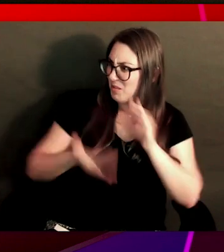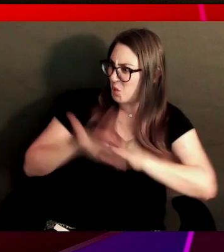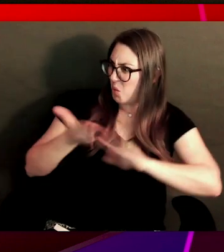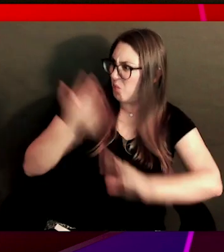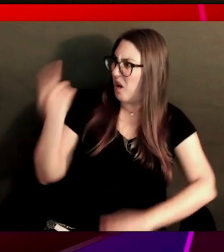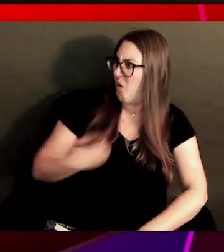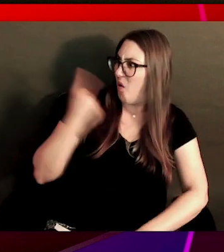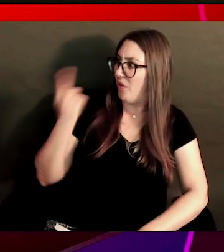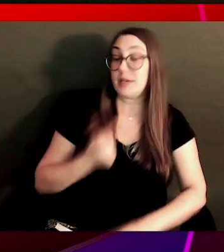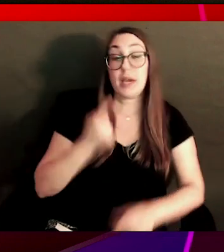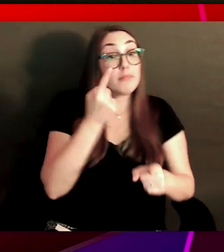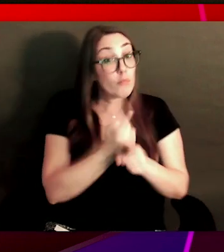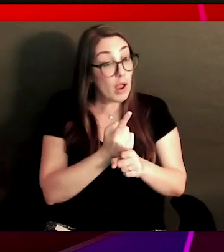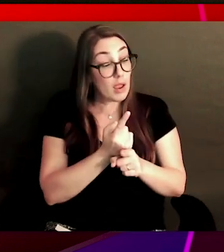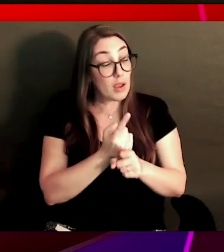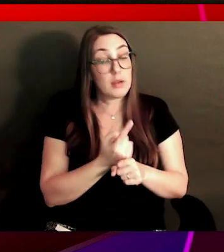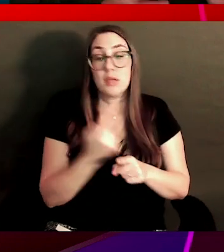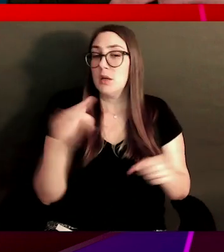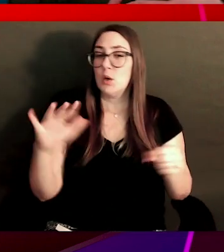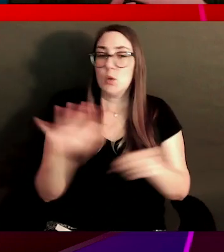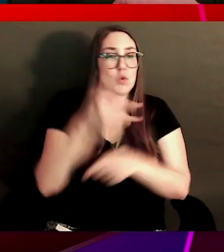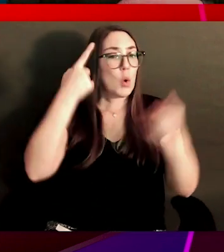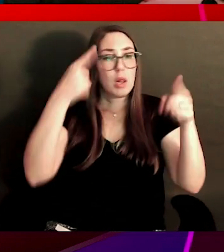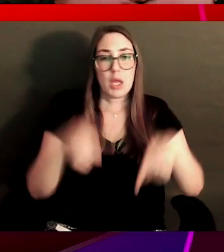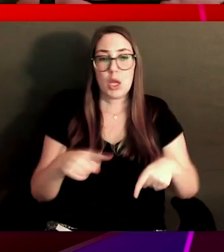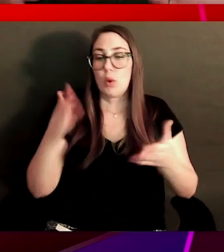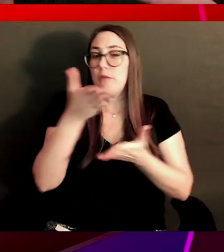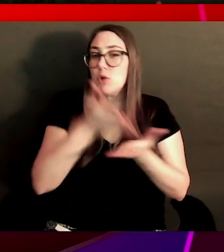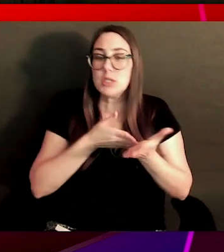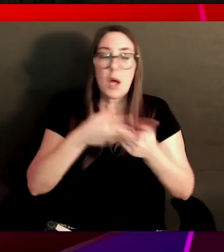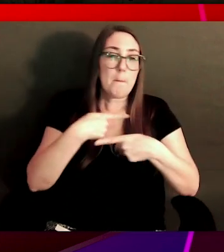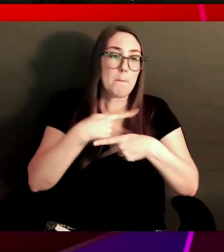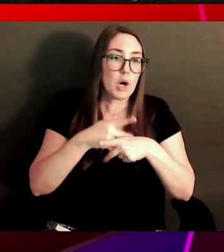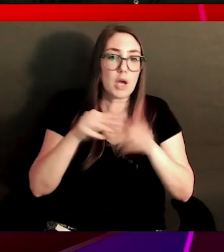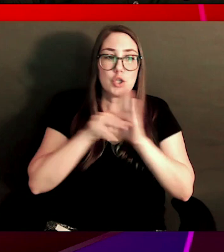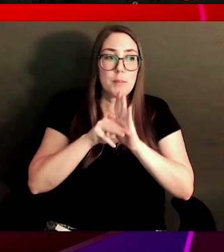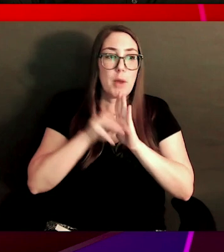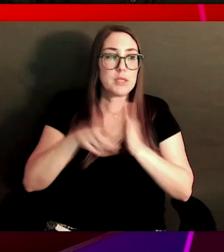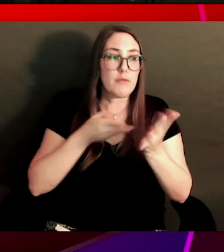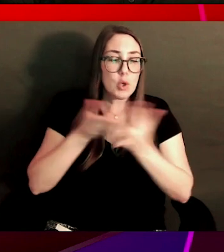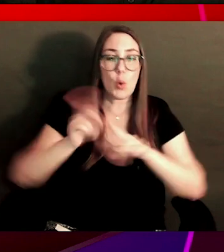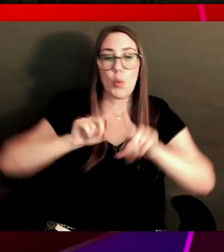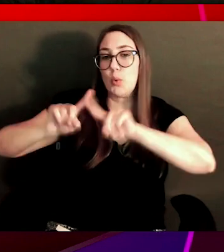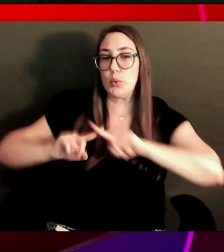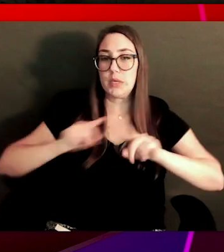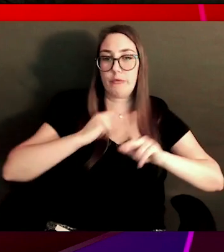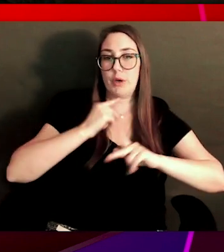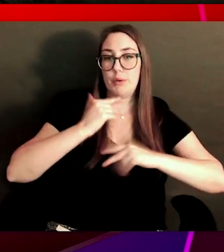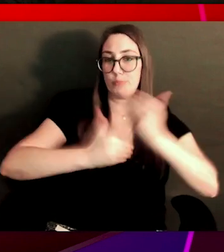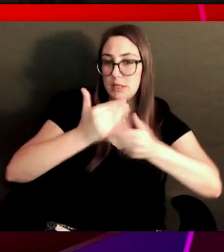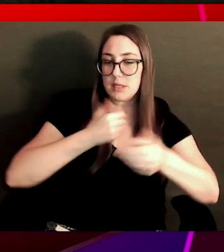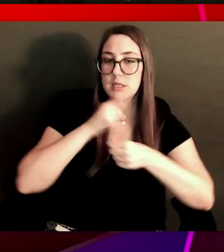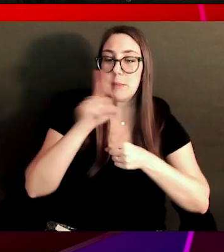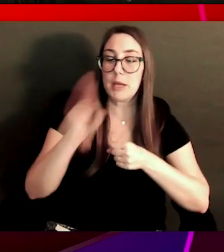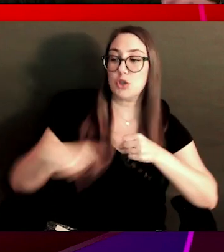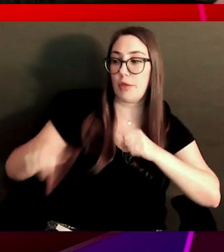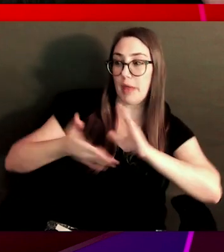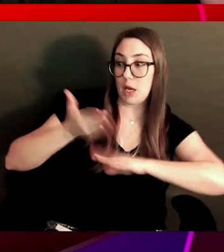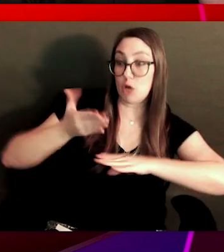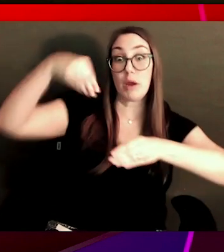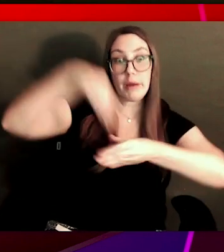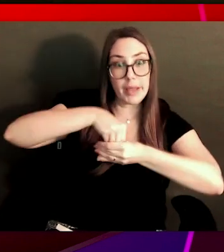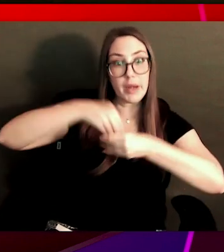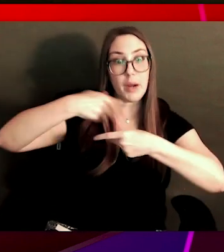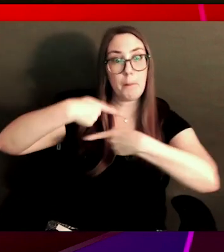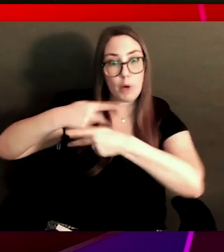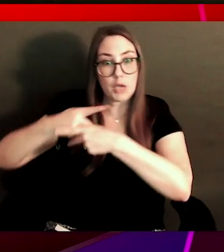You're getting data coming in. And, you know, totally agree that for some production models, like, you need to go through different processes to make sure that they can run in production. You need to come